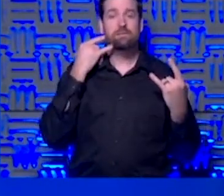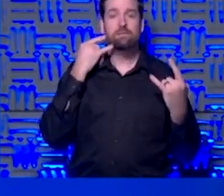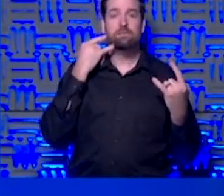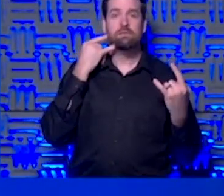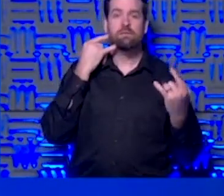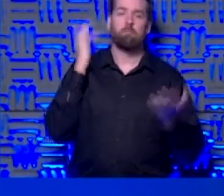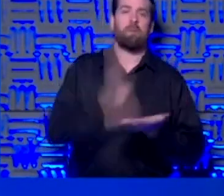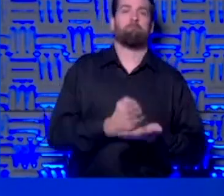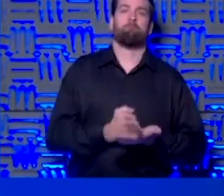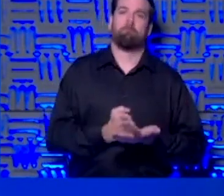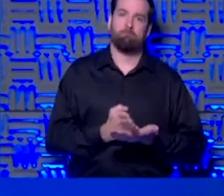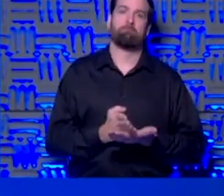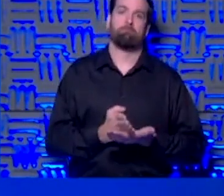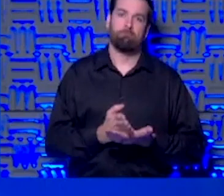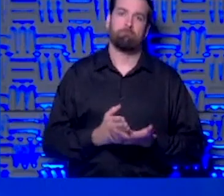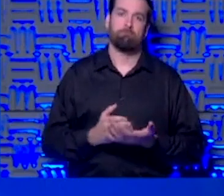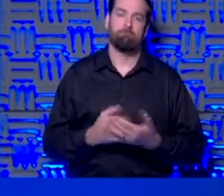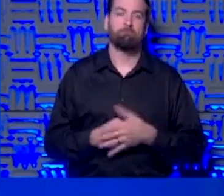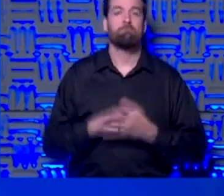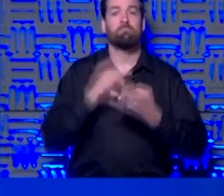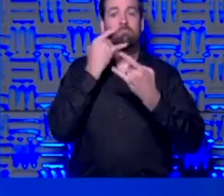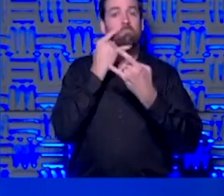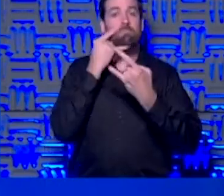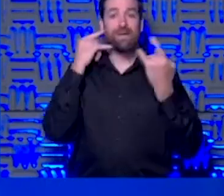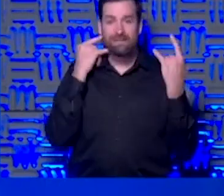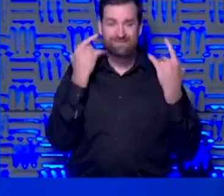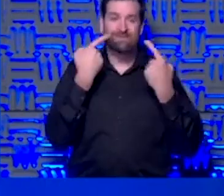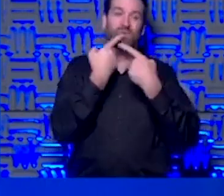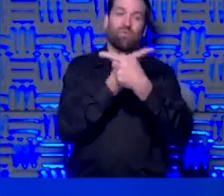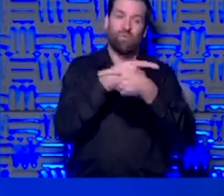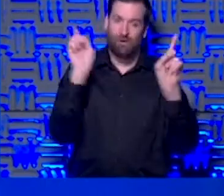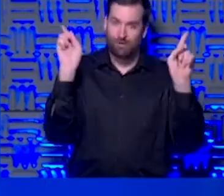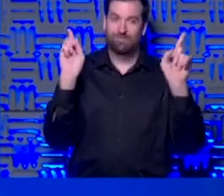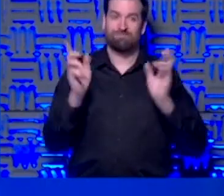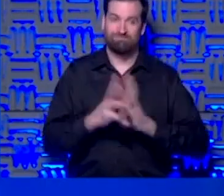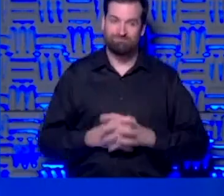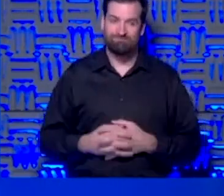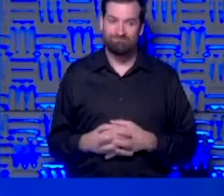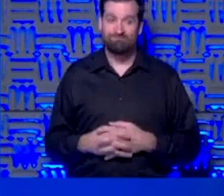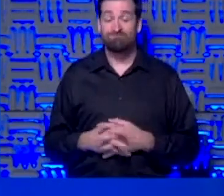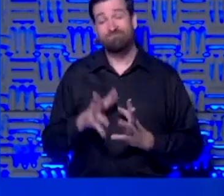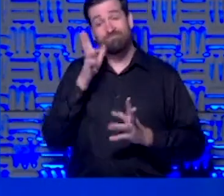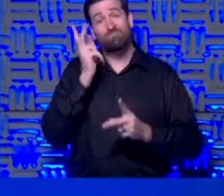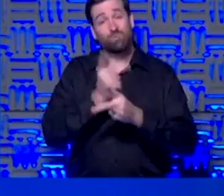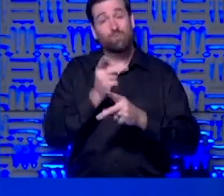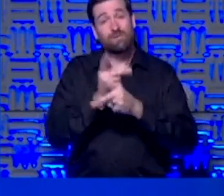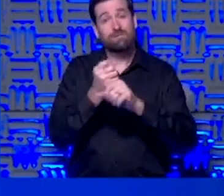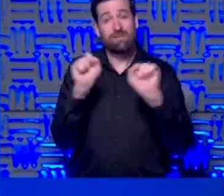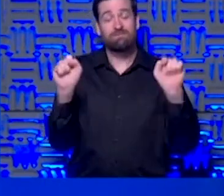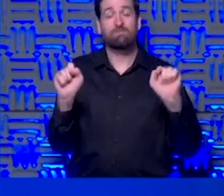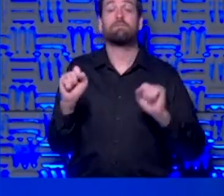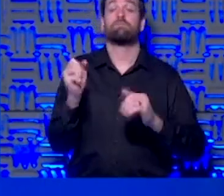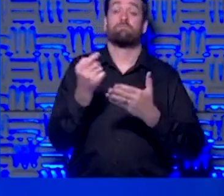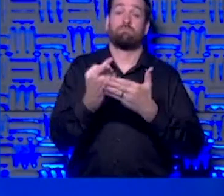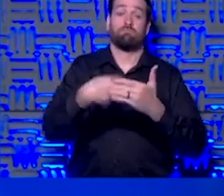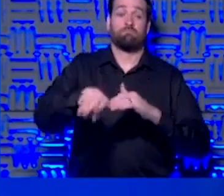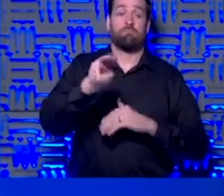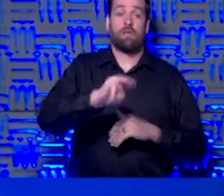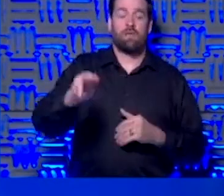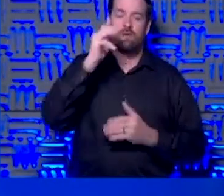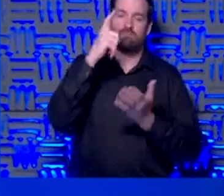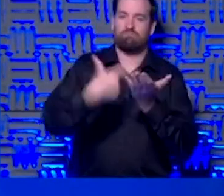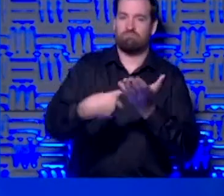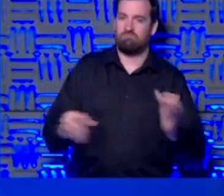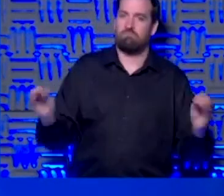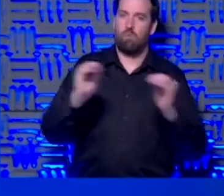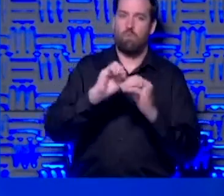abrupt halt. Masks work, and they'll keep you safe. On Monday, we're going to talk more about how to